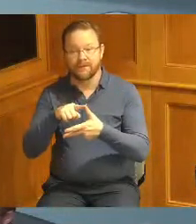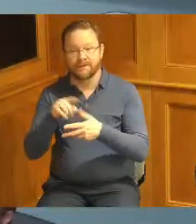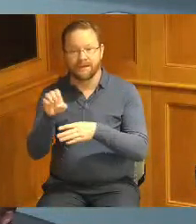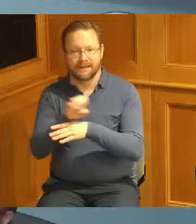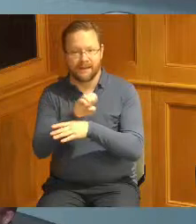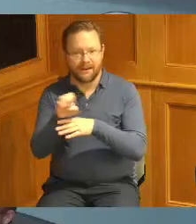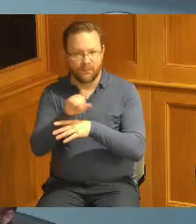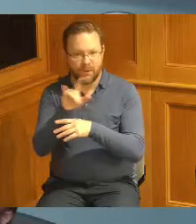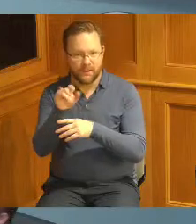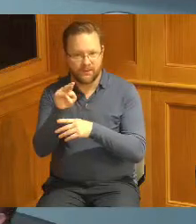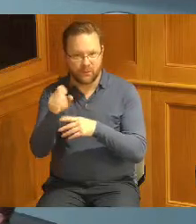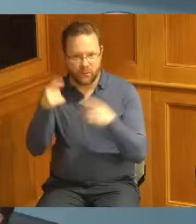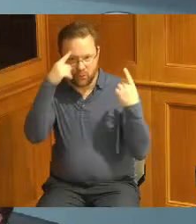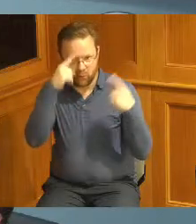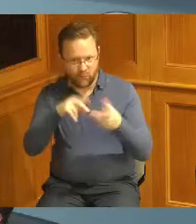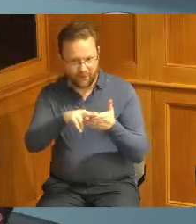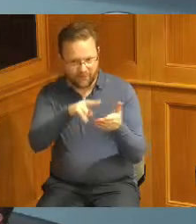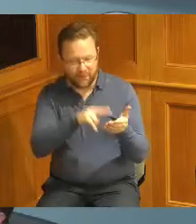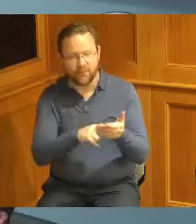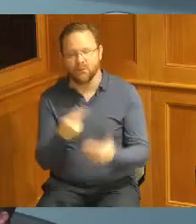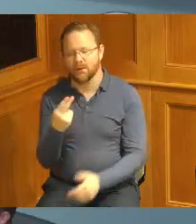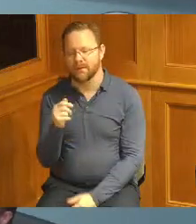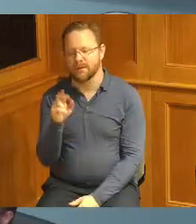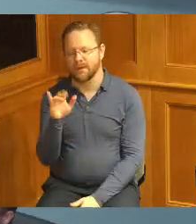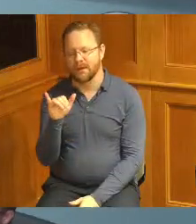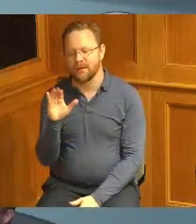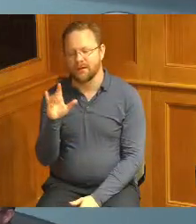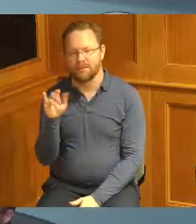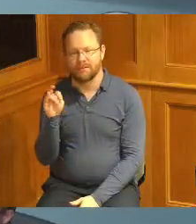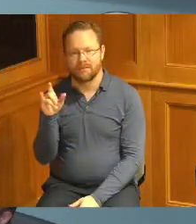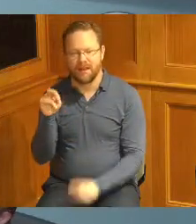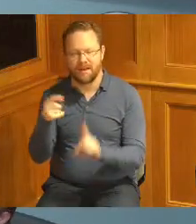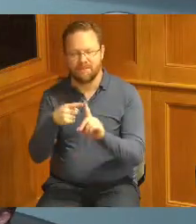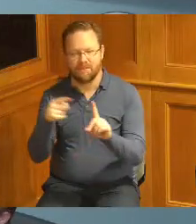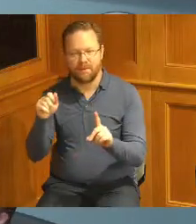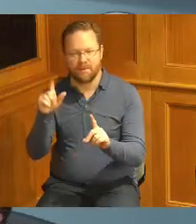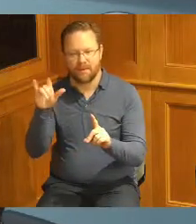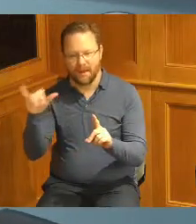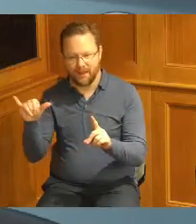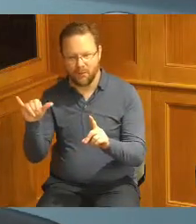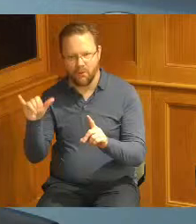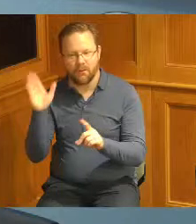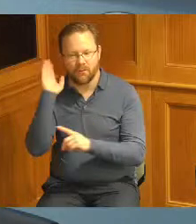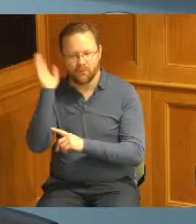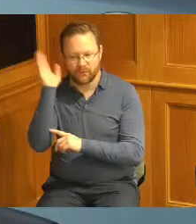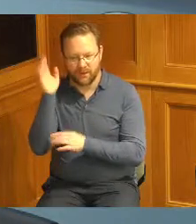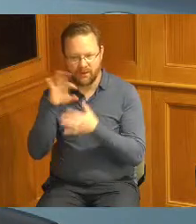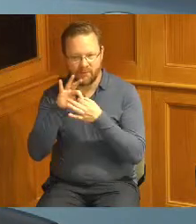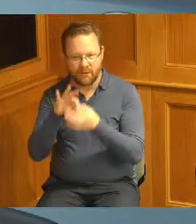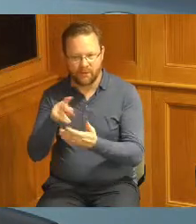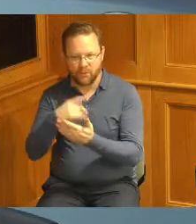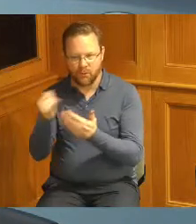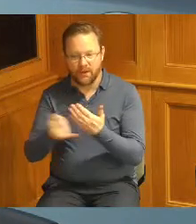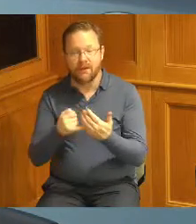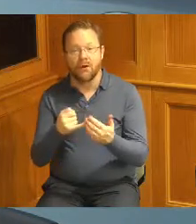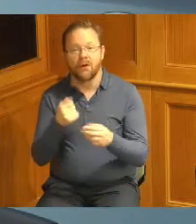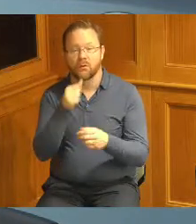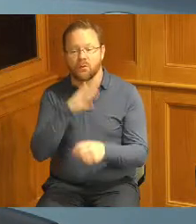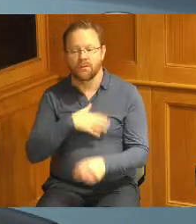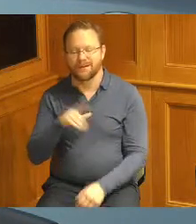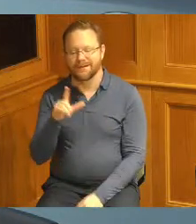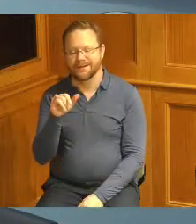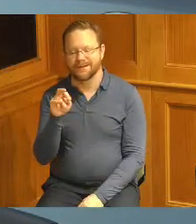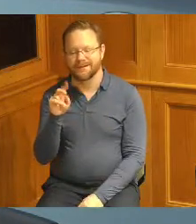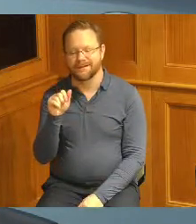Zone Agreement. We've got Harry Blanton from Alloy here to present on this project, and we've also got Linda Fitzgerald of the City of